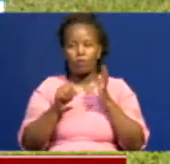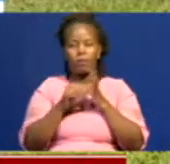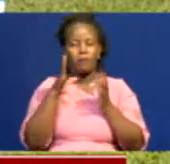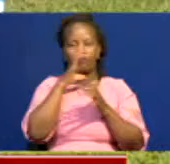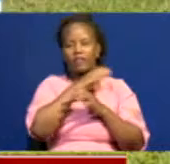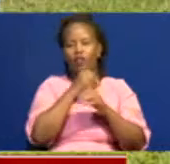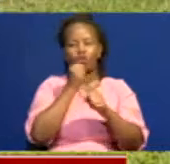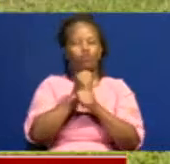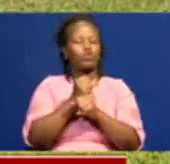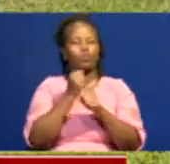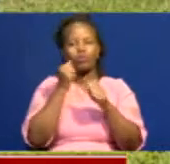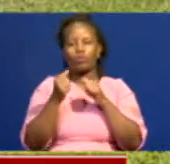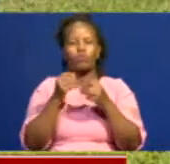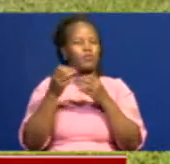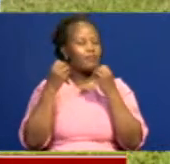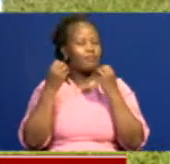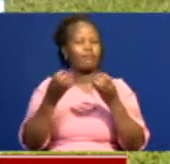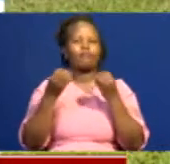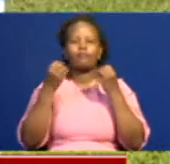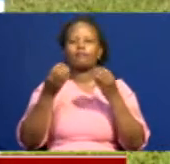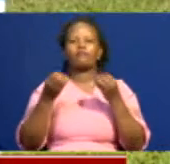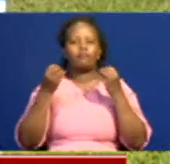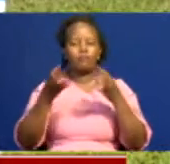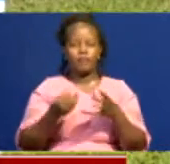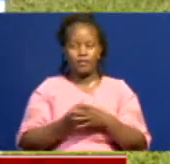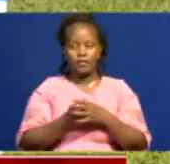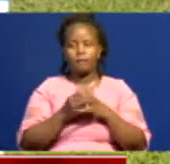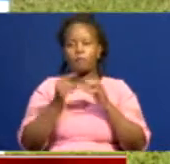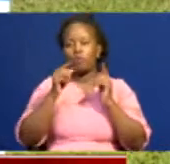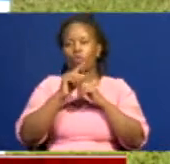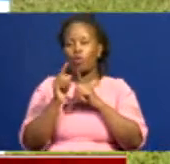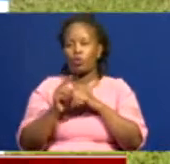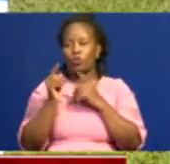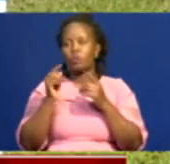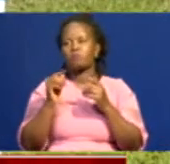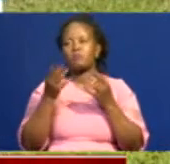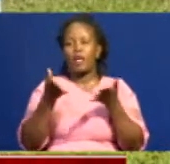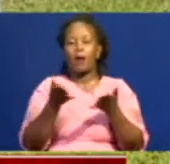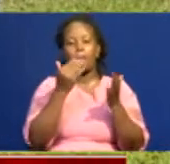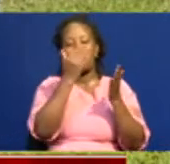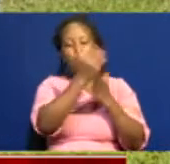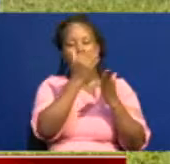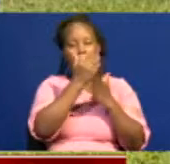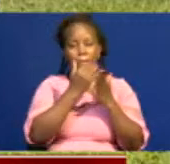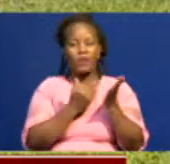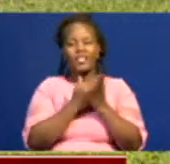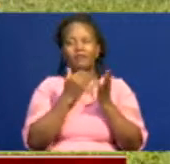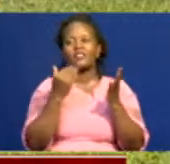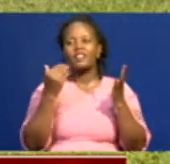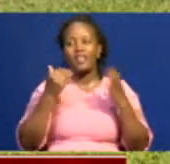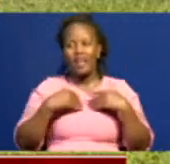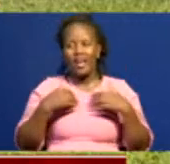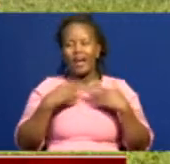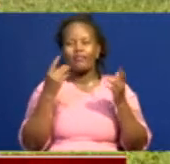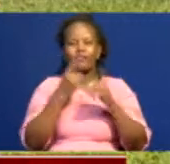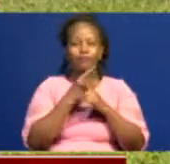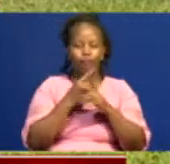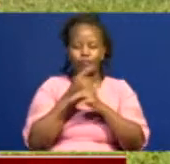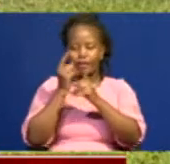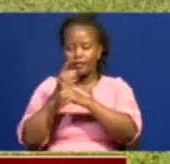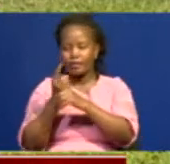massive. Okay, for this reason, the programs have been set up with a lot of incentive being given